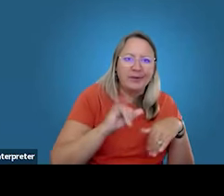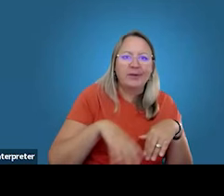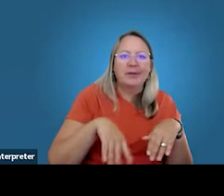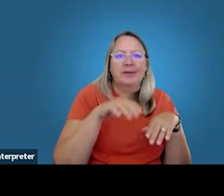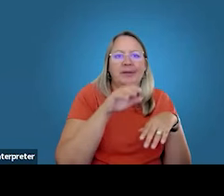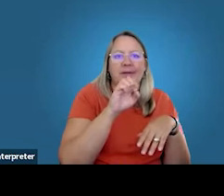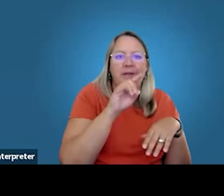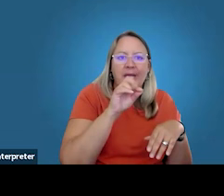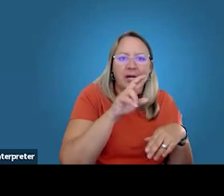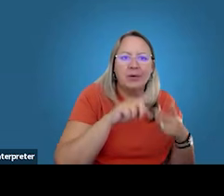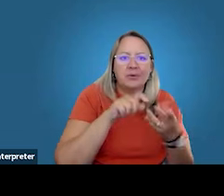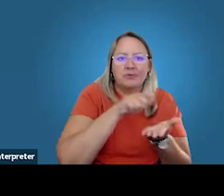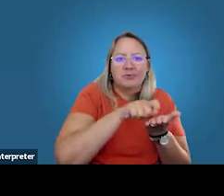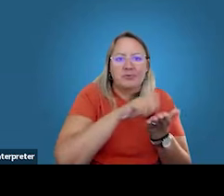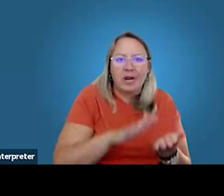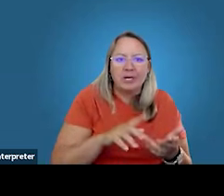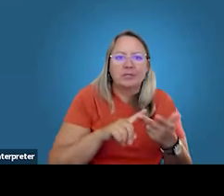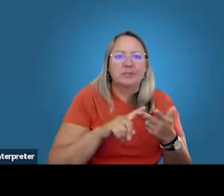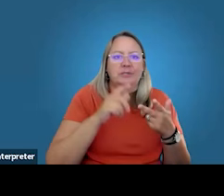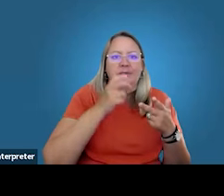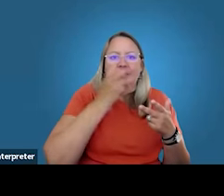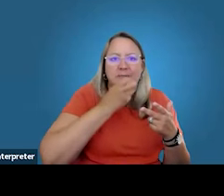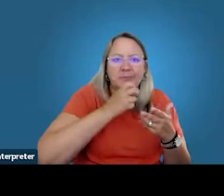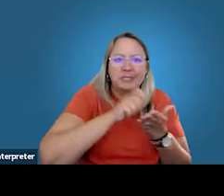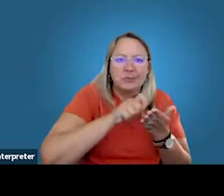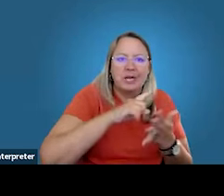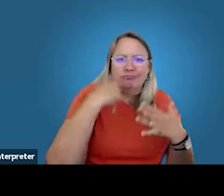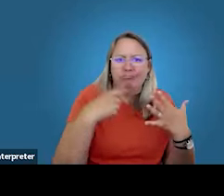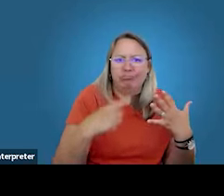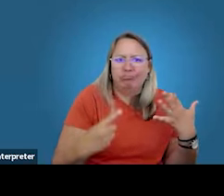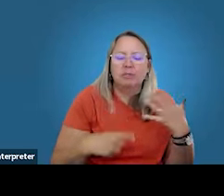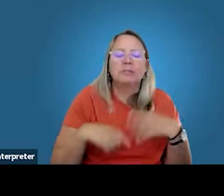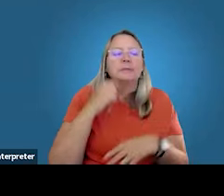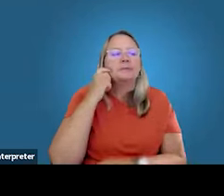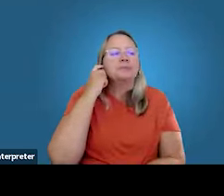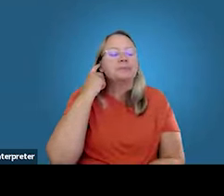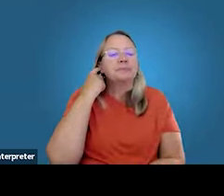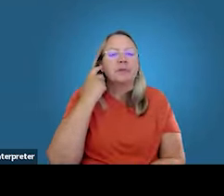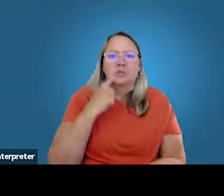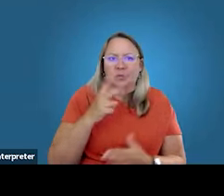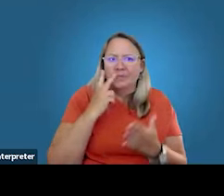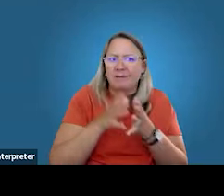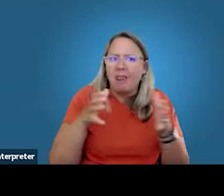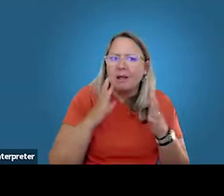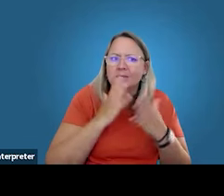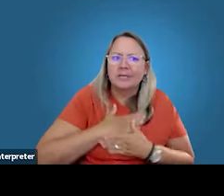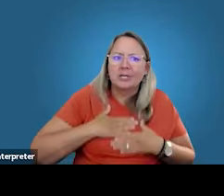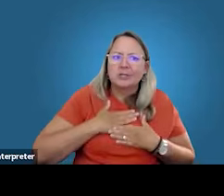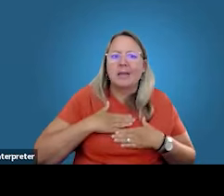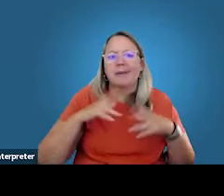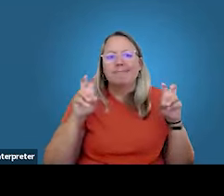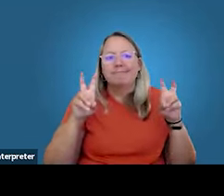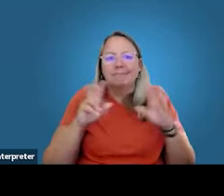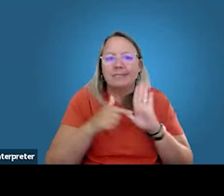editors to producers to writers to political speech writers, and all of their learnings come into our approach. So you'll see lots of entertainment examples as we go